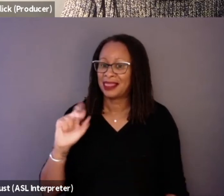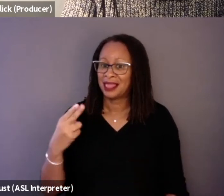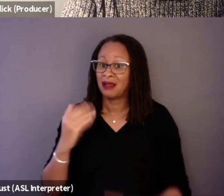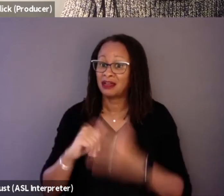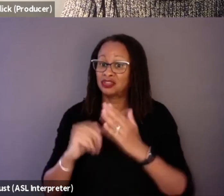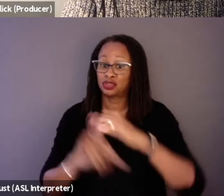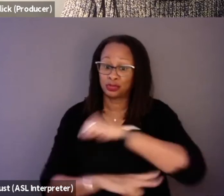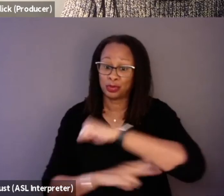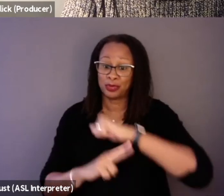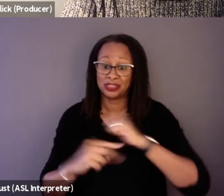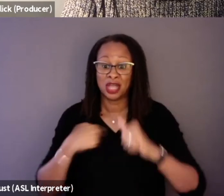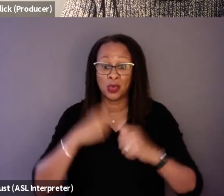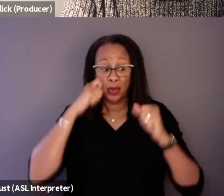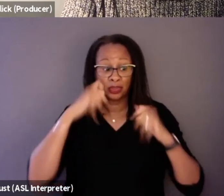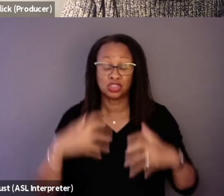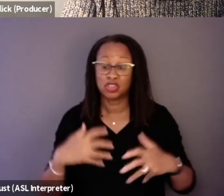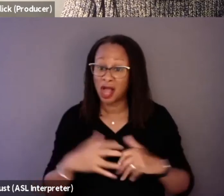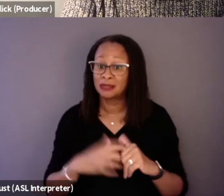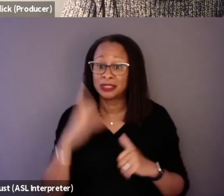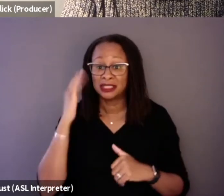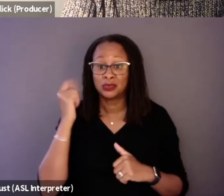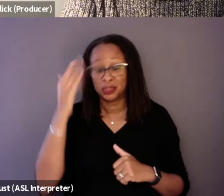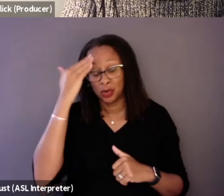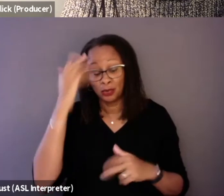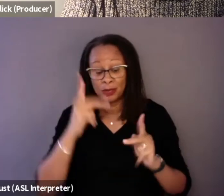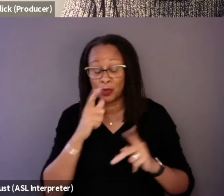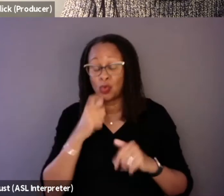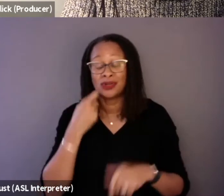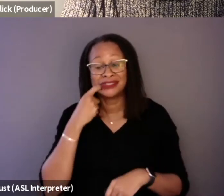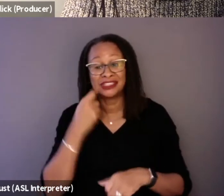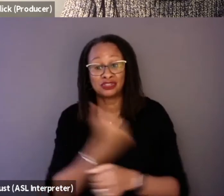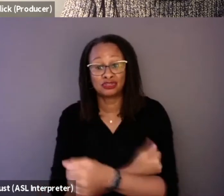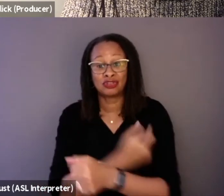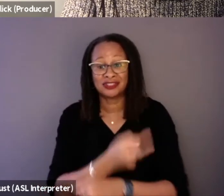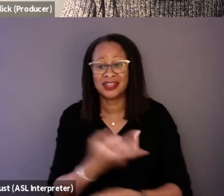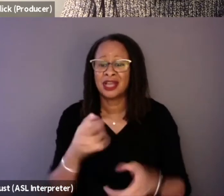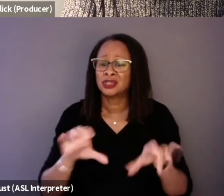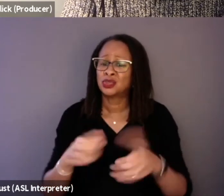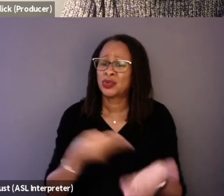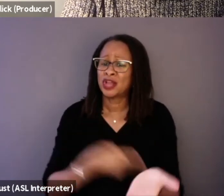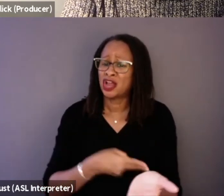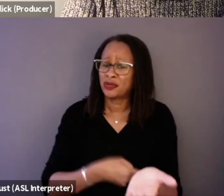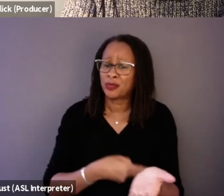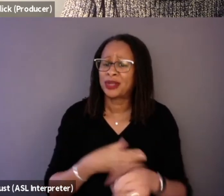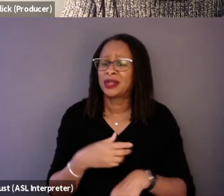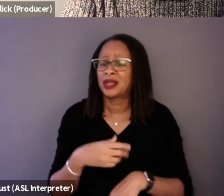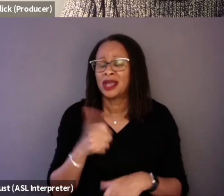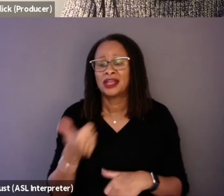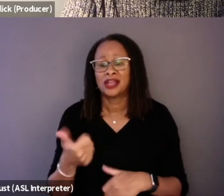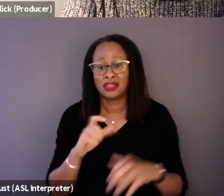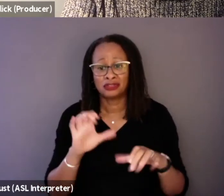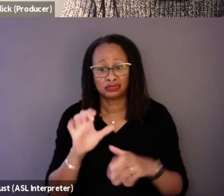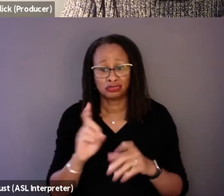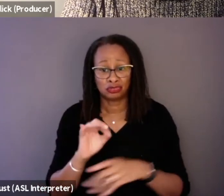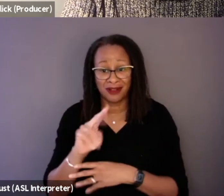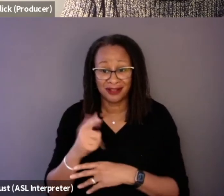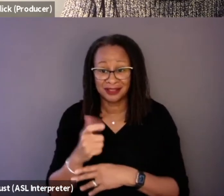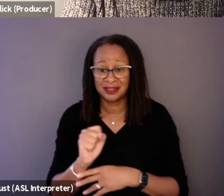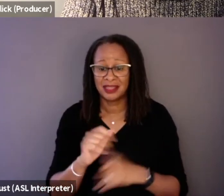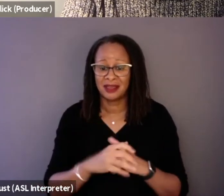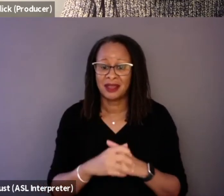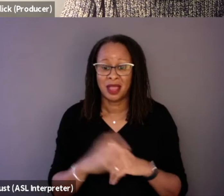were actually on the verge of returning to Afghanistan for a different project at that time with the intention to see Shaista, but